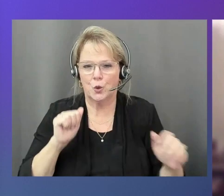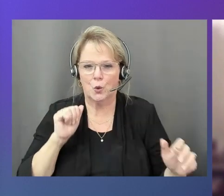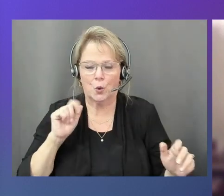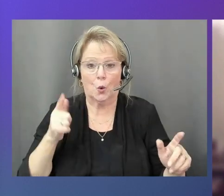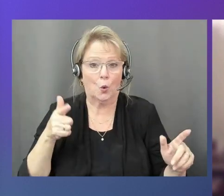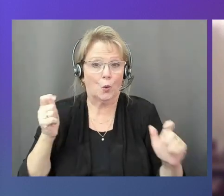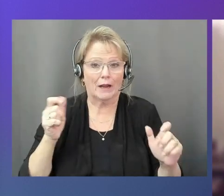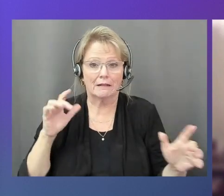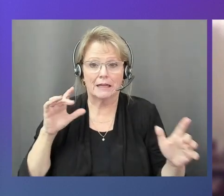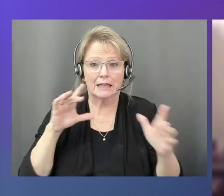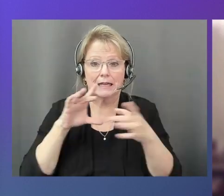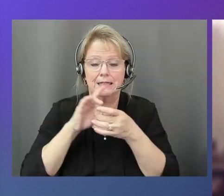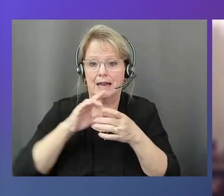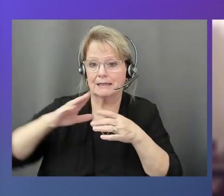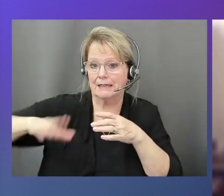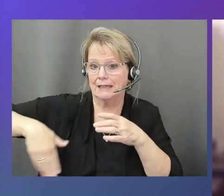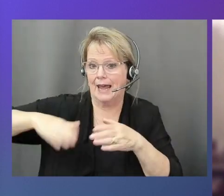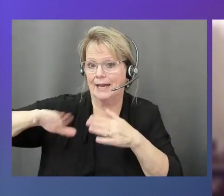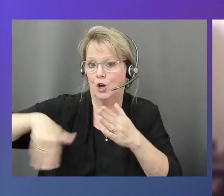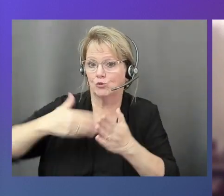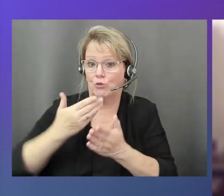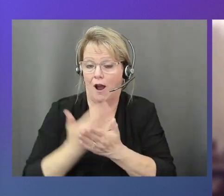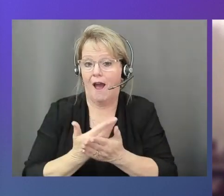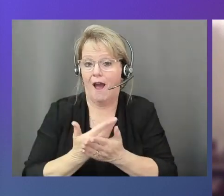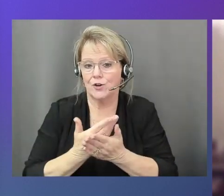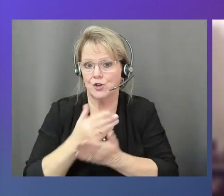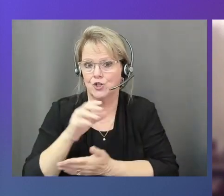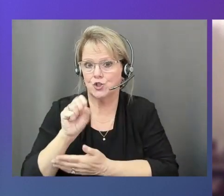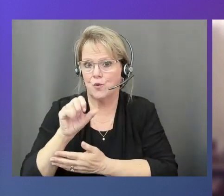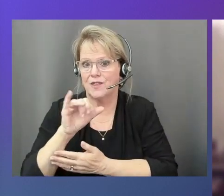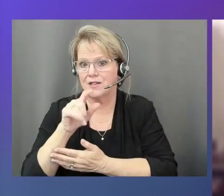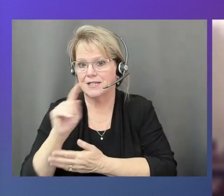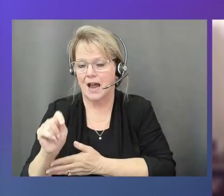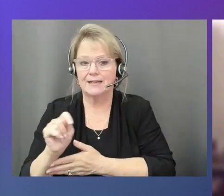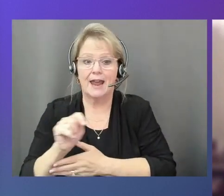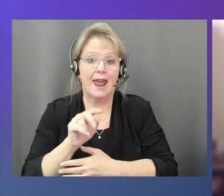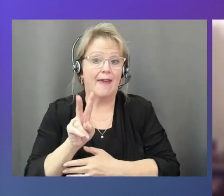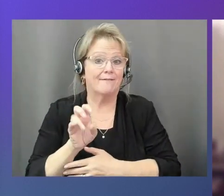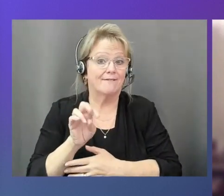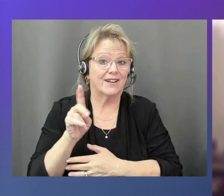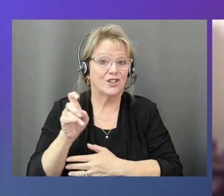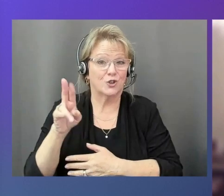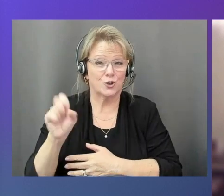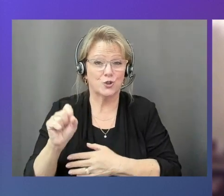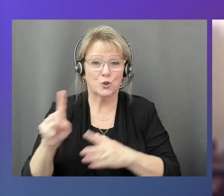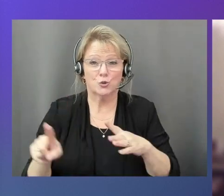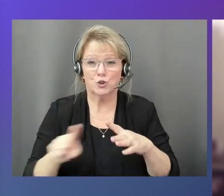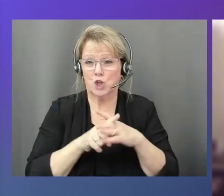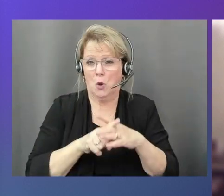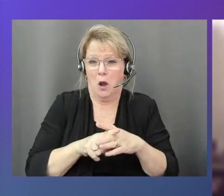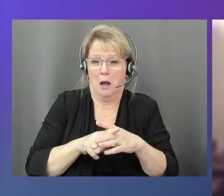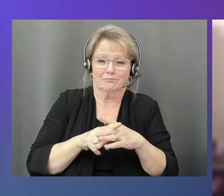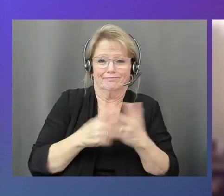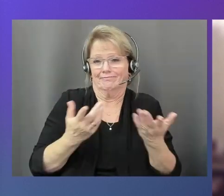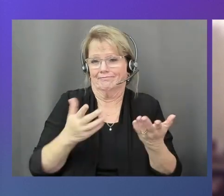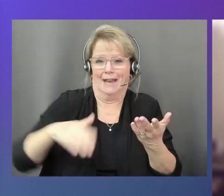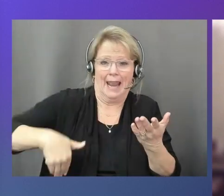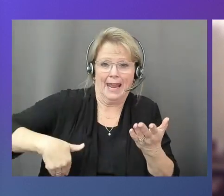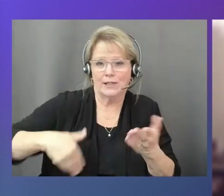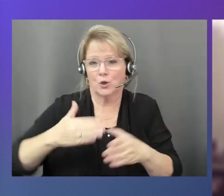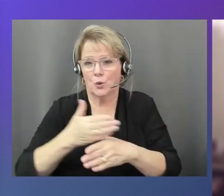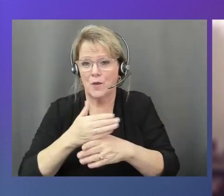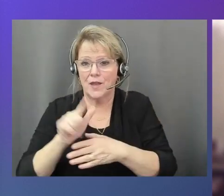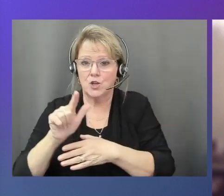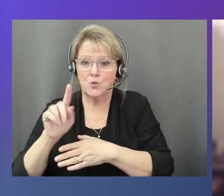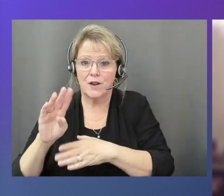as well as vendors who sometimes show up within 24 hours of the start of the event. For most, we could simply hand them a